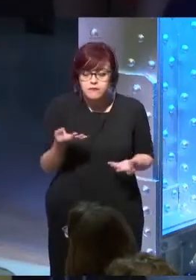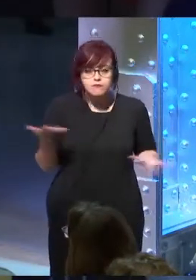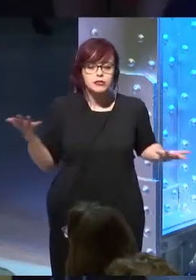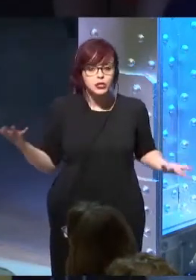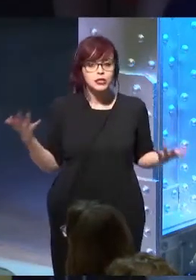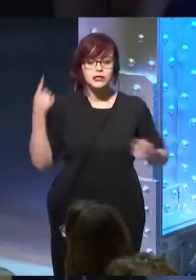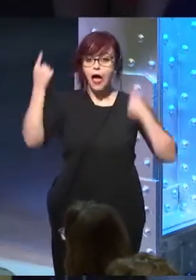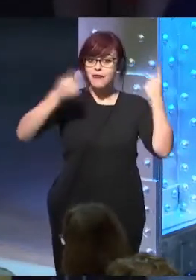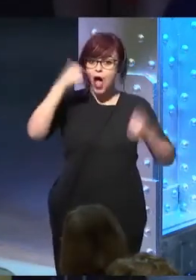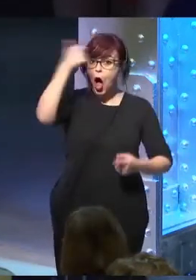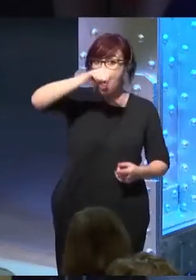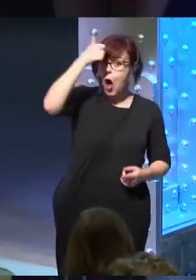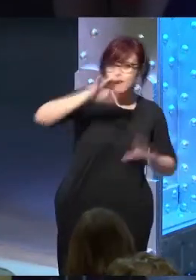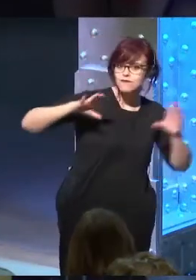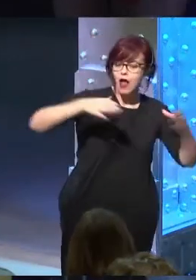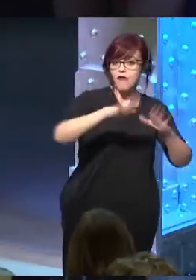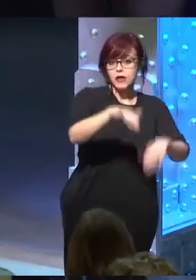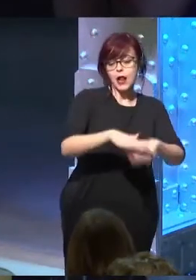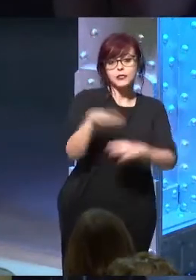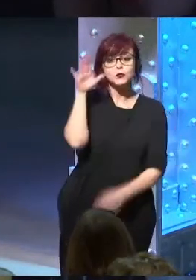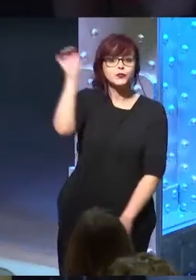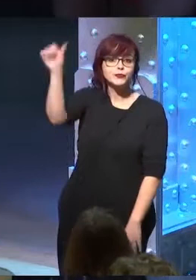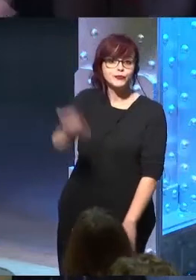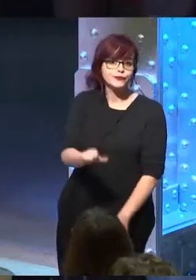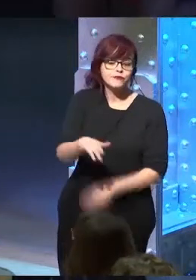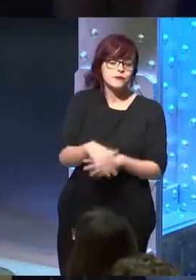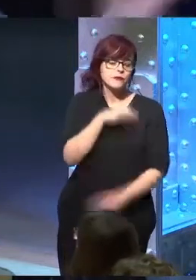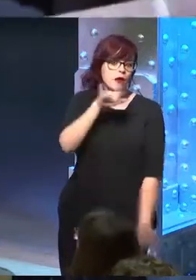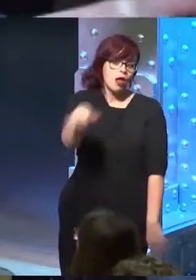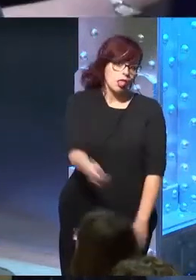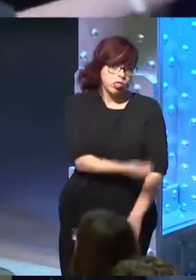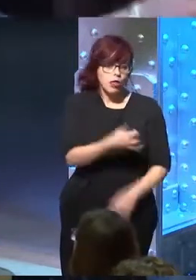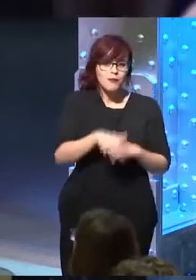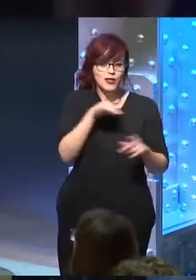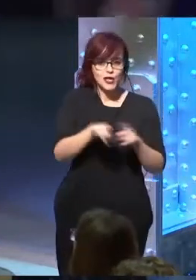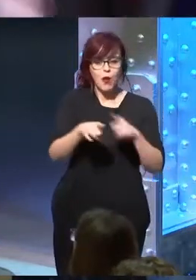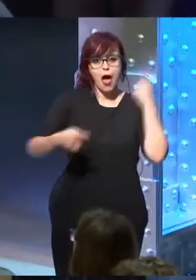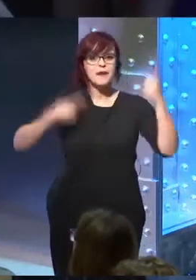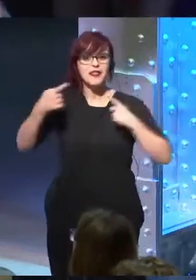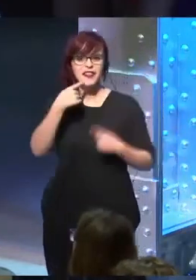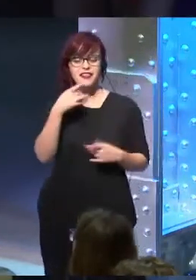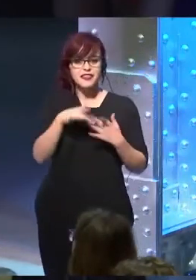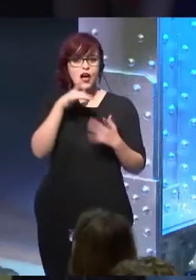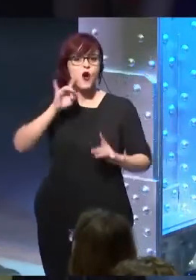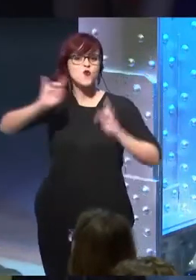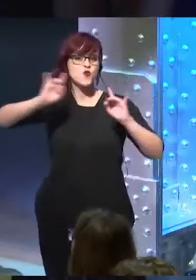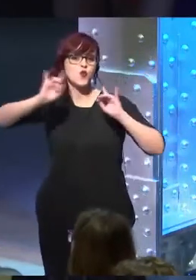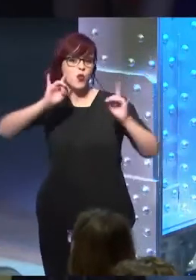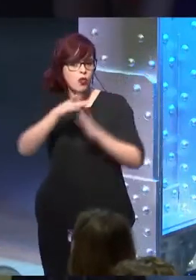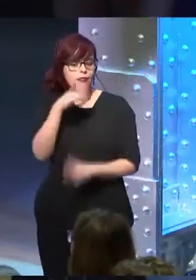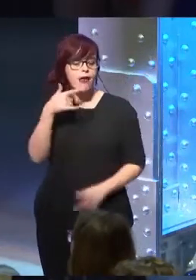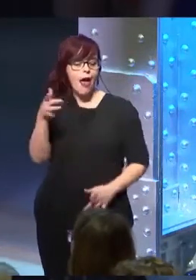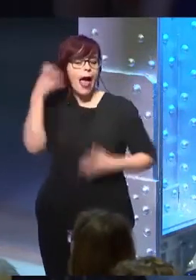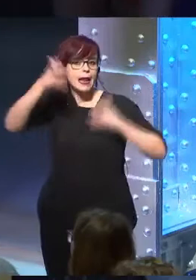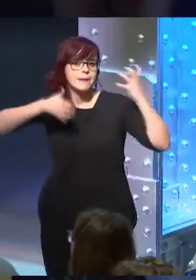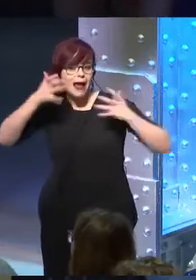barking or yapping, her animal noises. And you can see how, a bit like Io, she's sort of